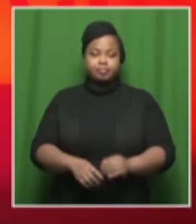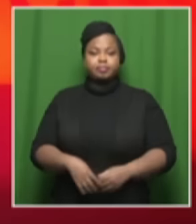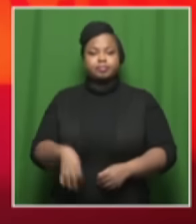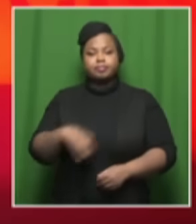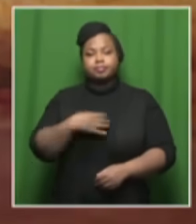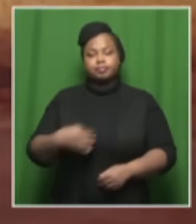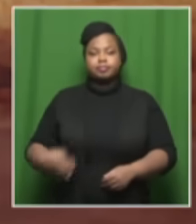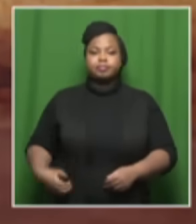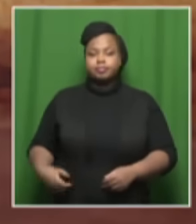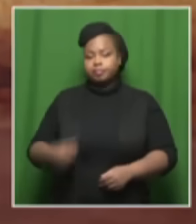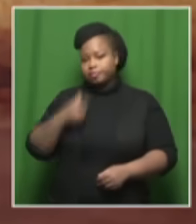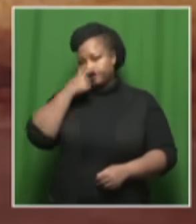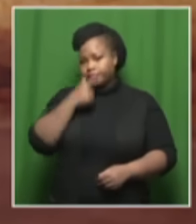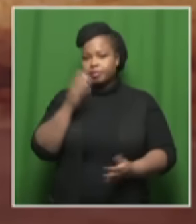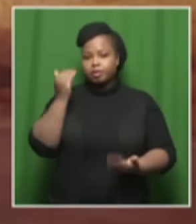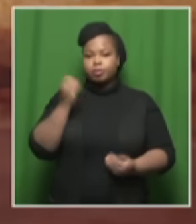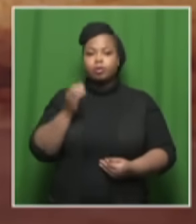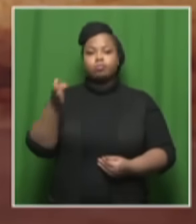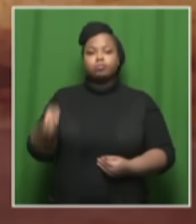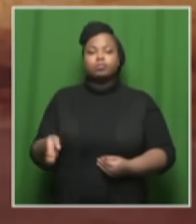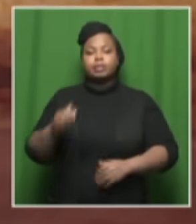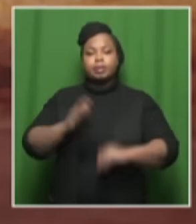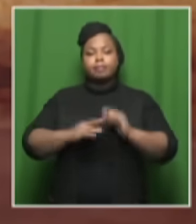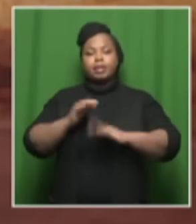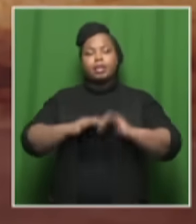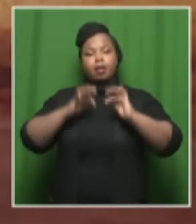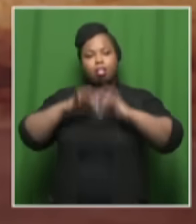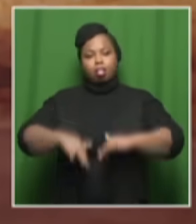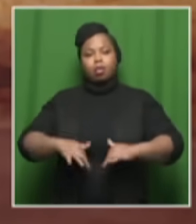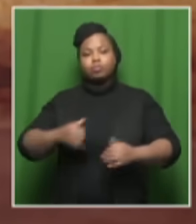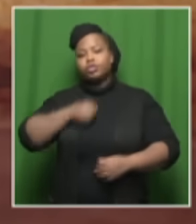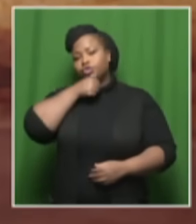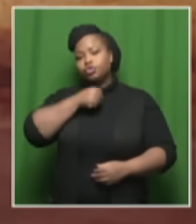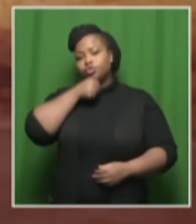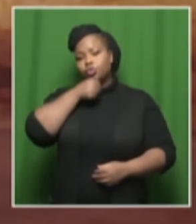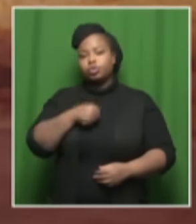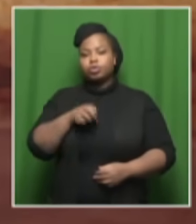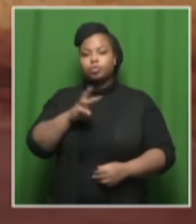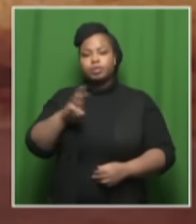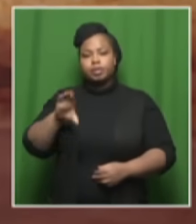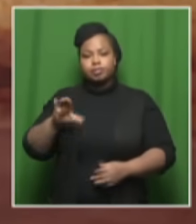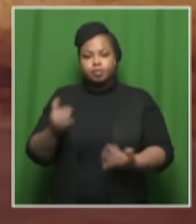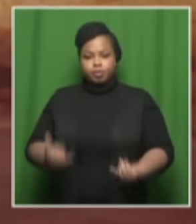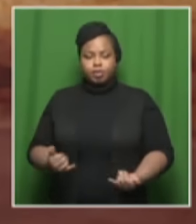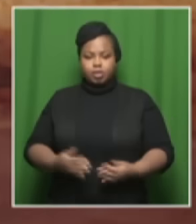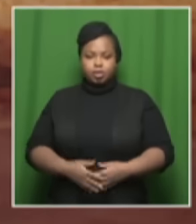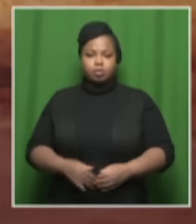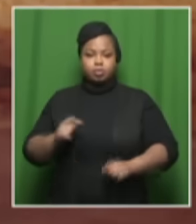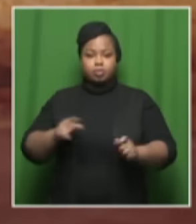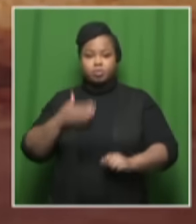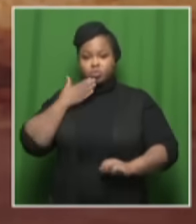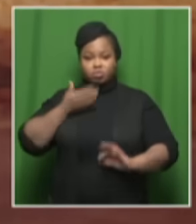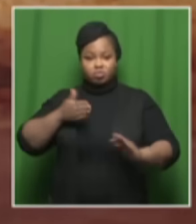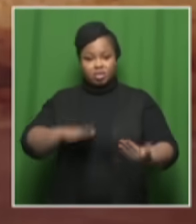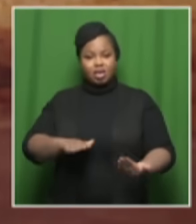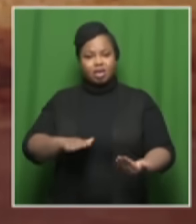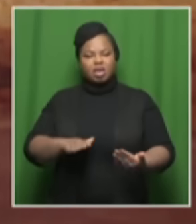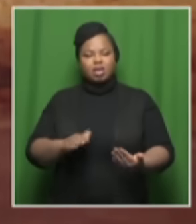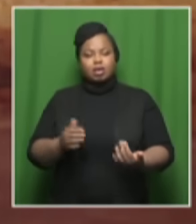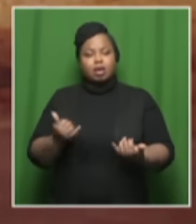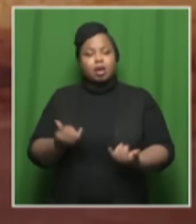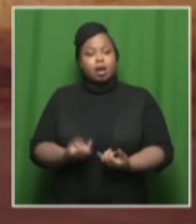President Cyril Ramaphosa is expected to visit the building collapse site in George in the Western Cape today. Now, the death toll is